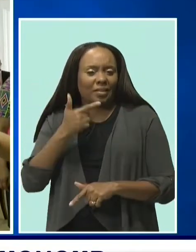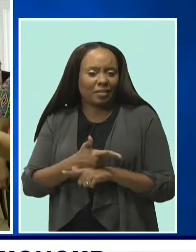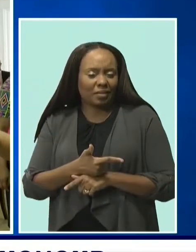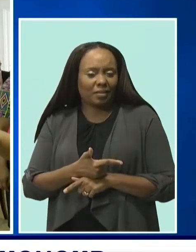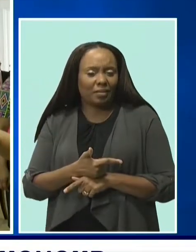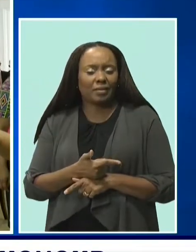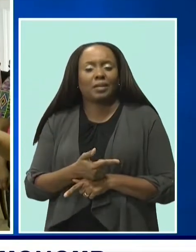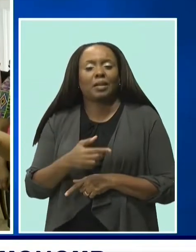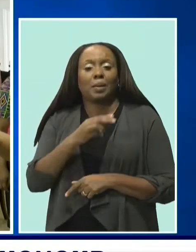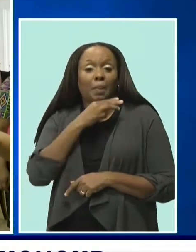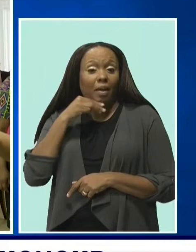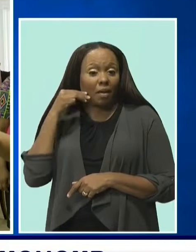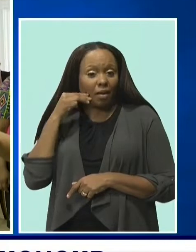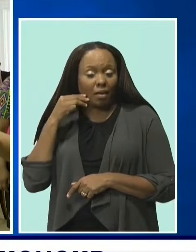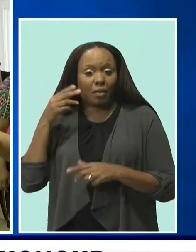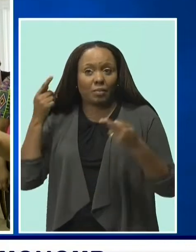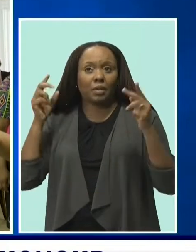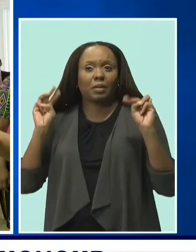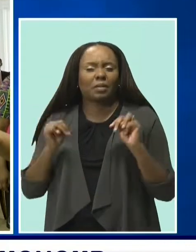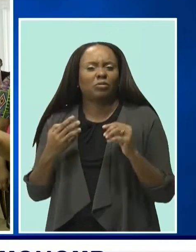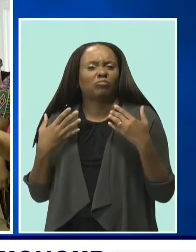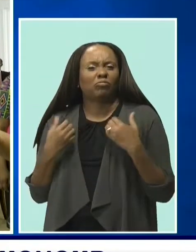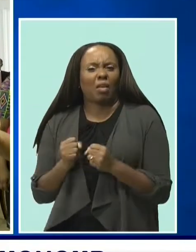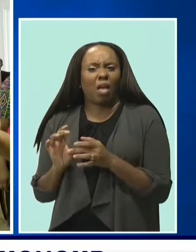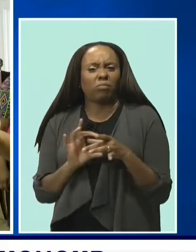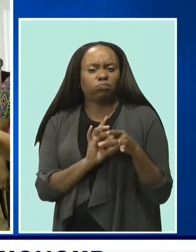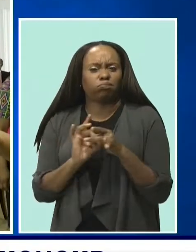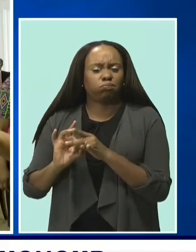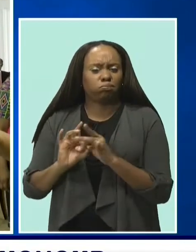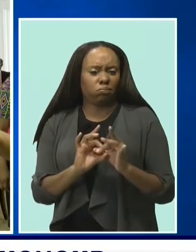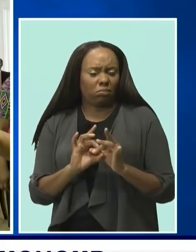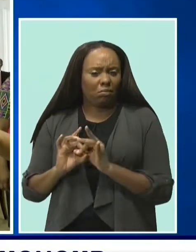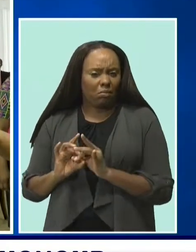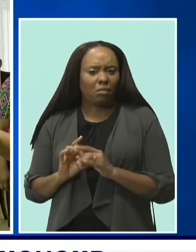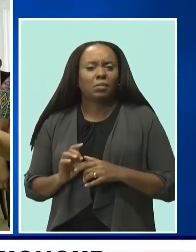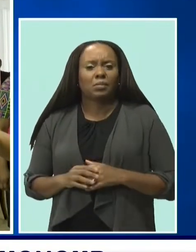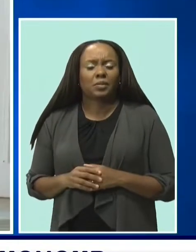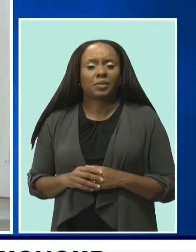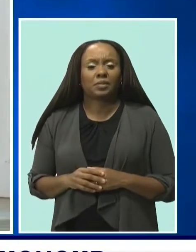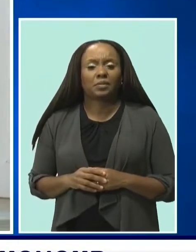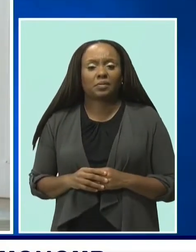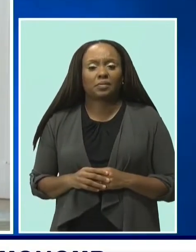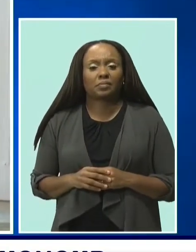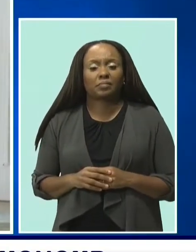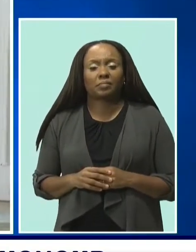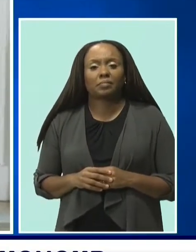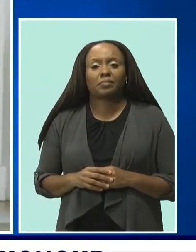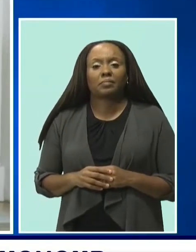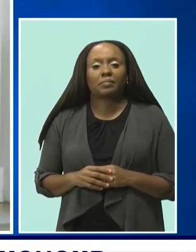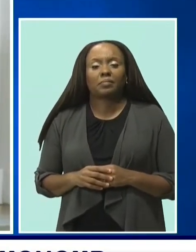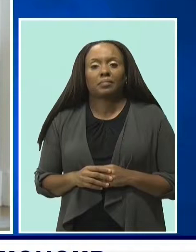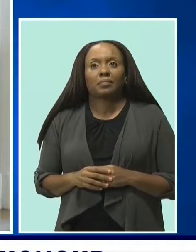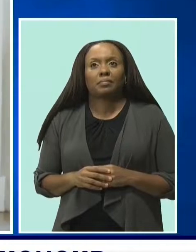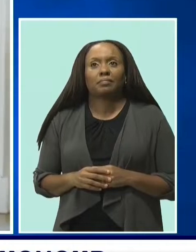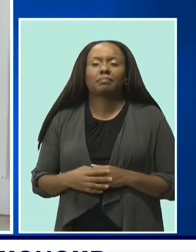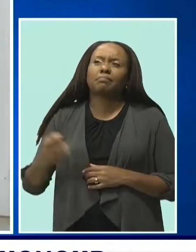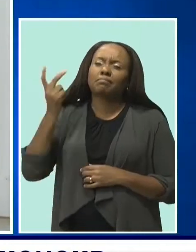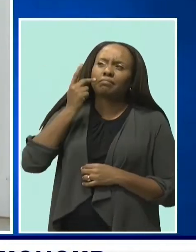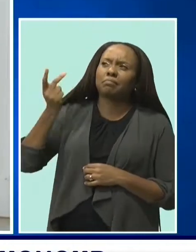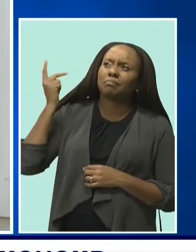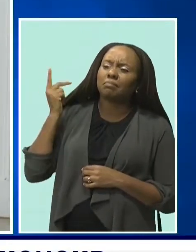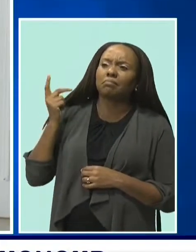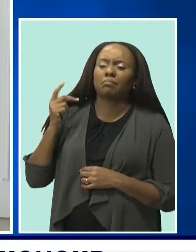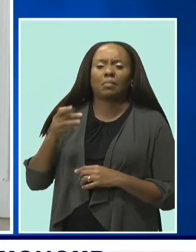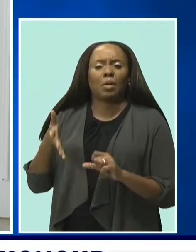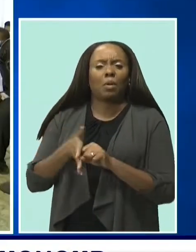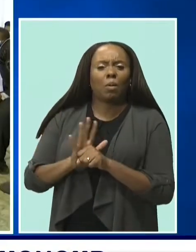the ties between Africa and the CARICOM region. While reflecting on the devastating global impact